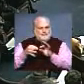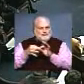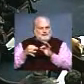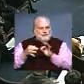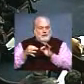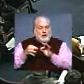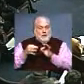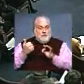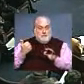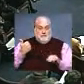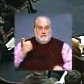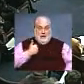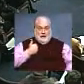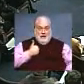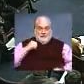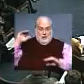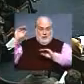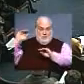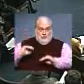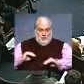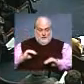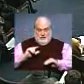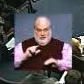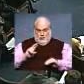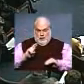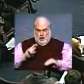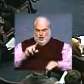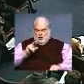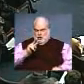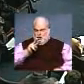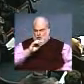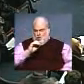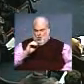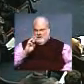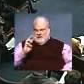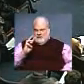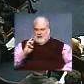Little Rock in 2006. I'm not from the city, but I've grown to love the city.